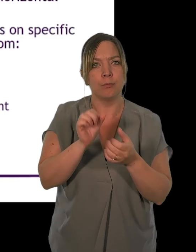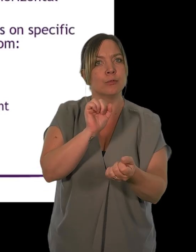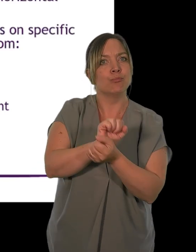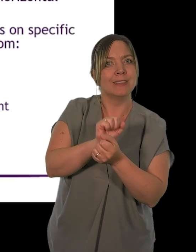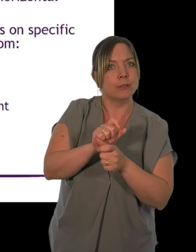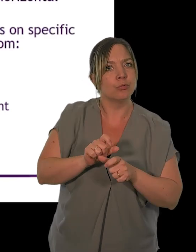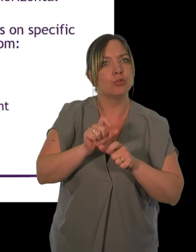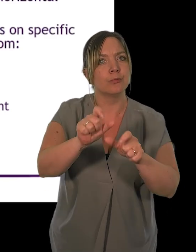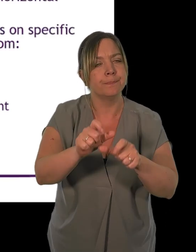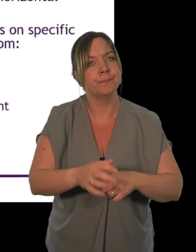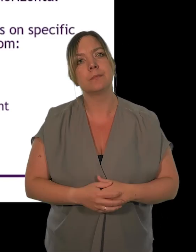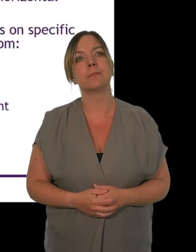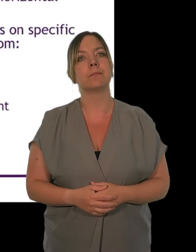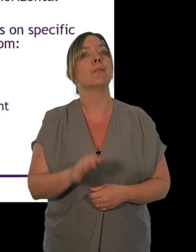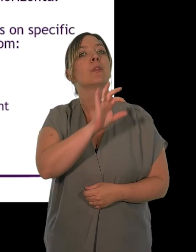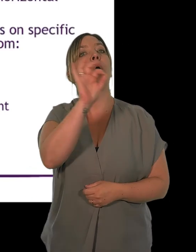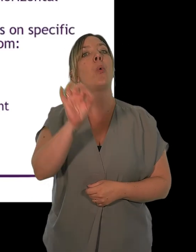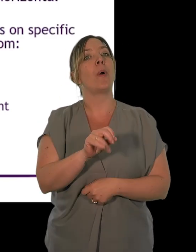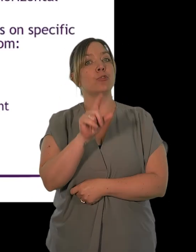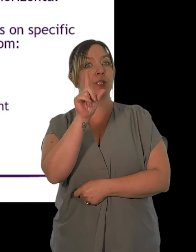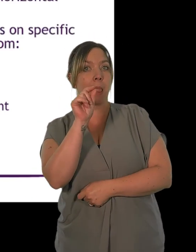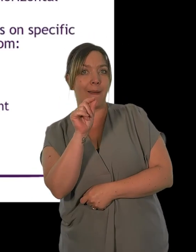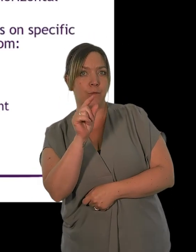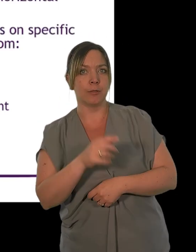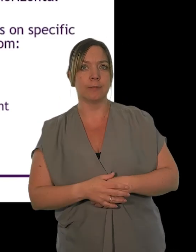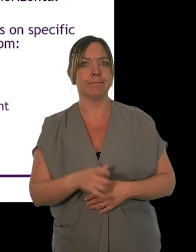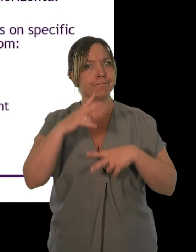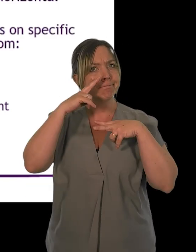of resident rooms within 6 months.